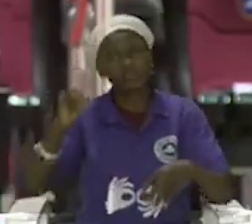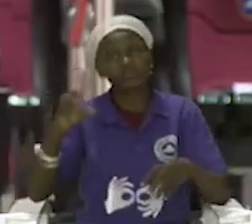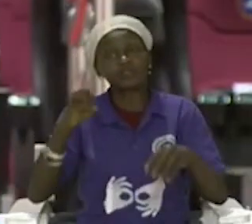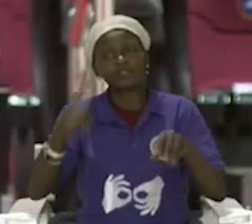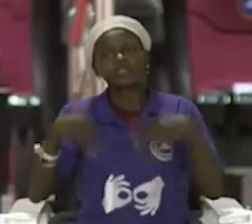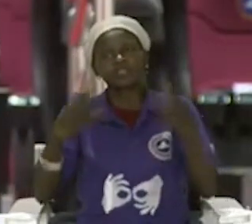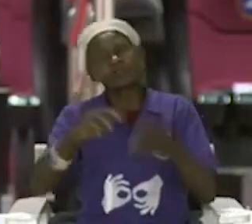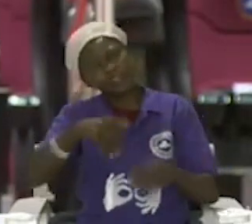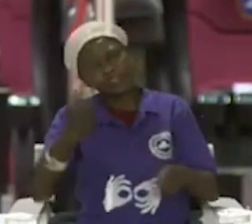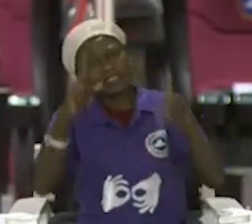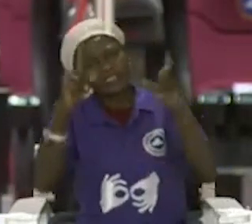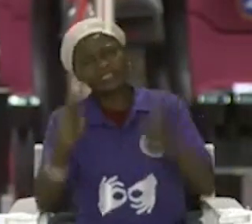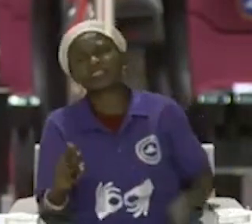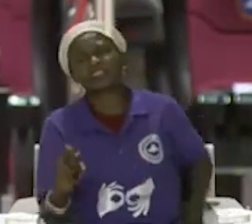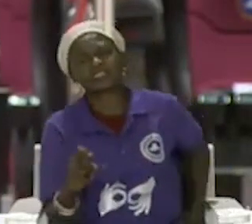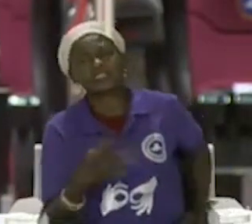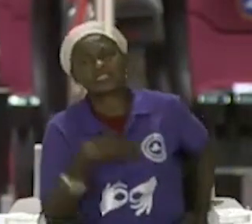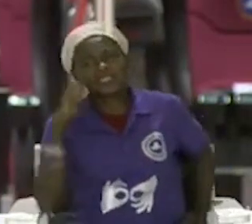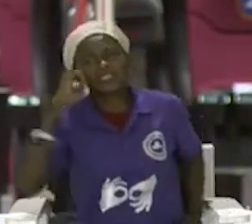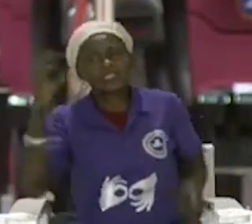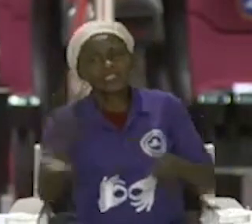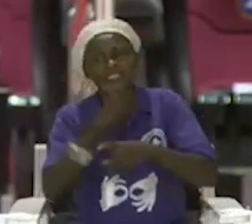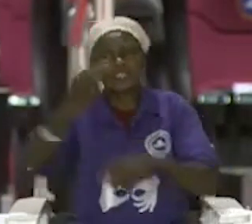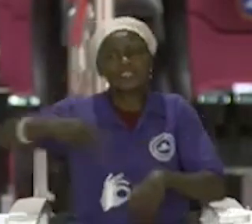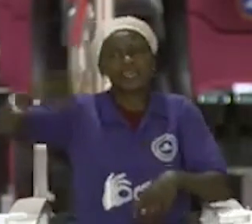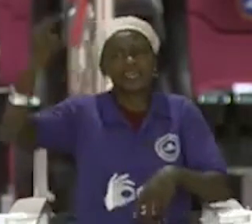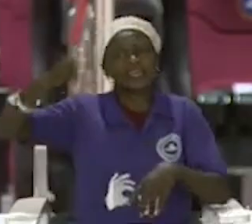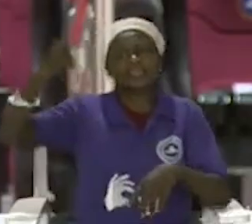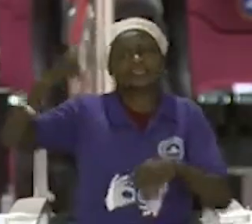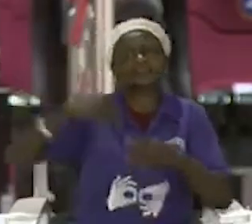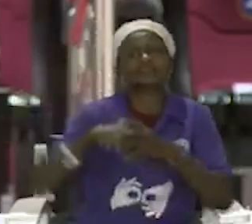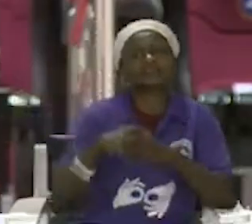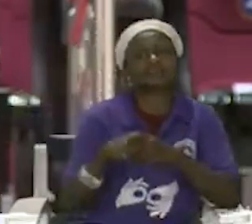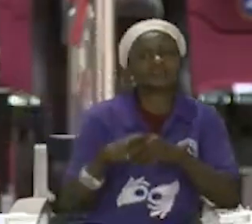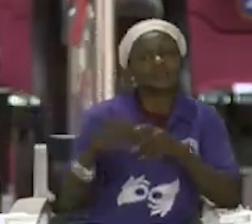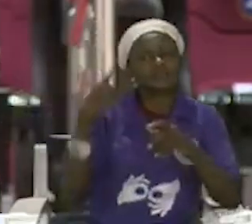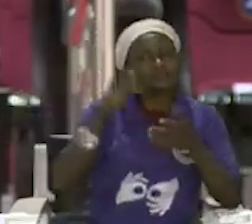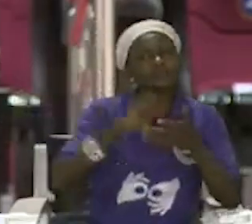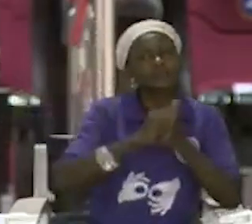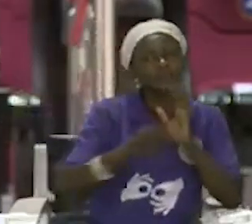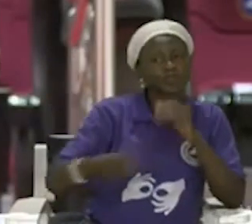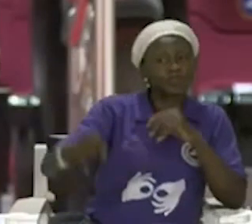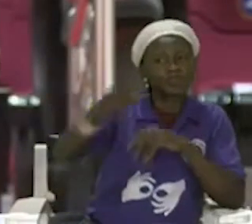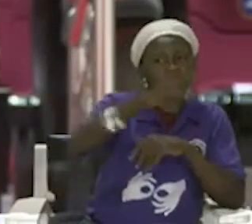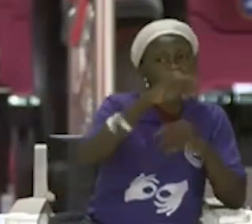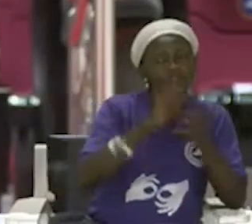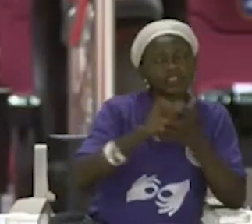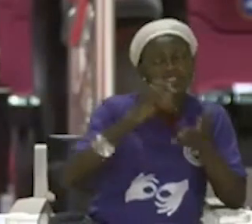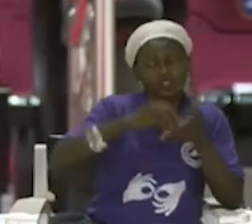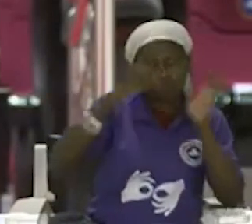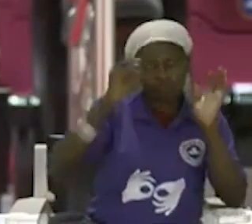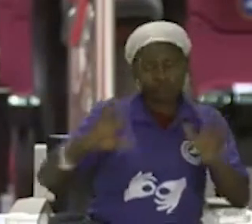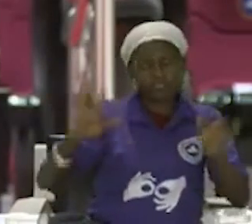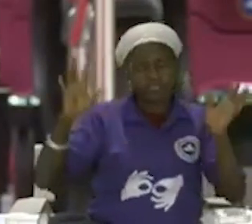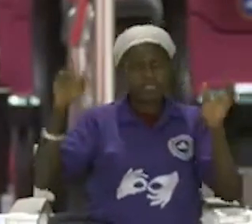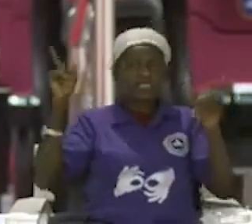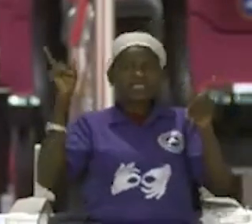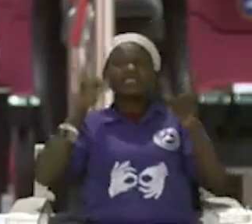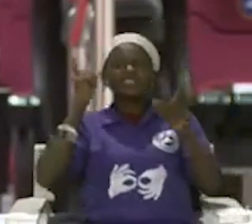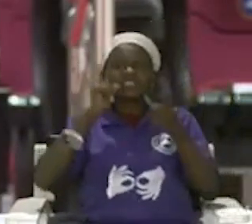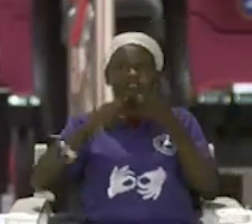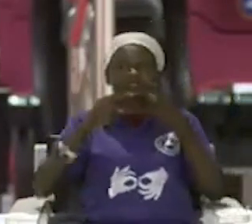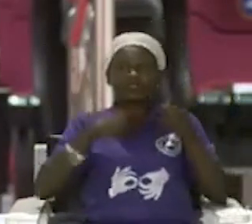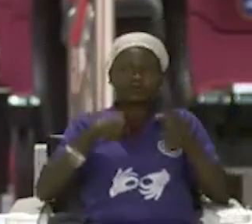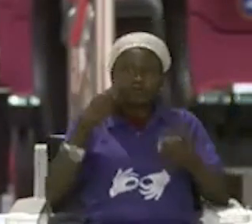him another test and he scored higher. And so for those of you who are students listening to me